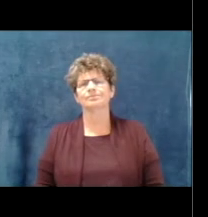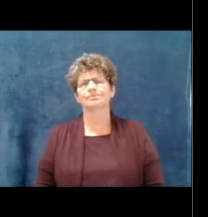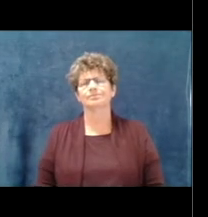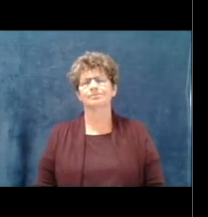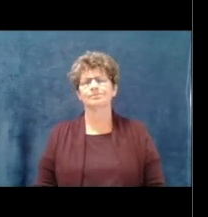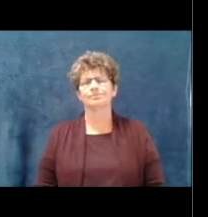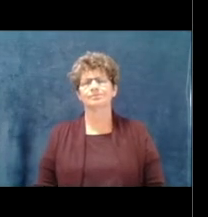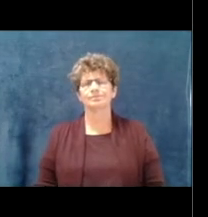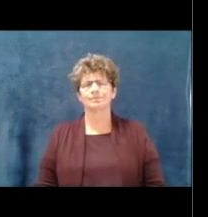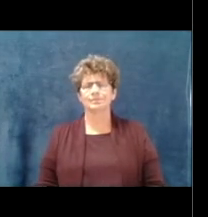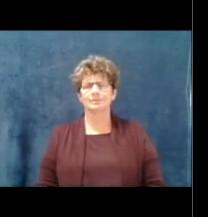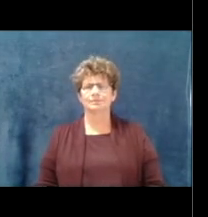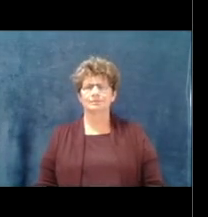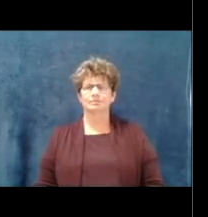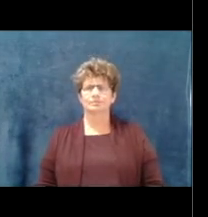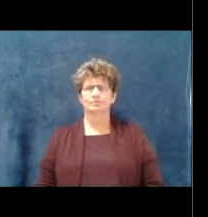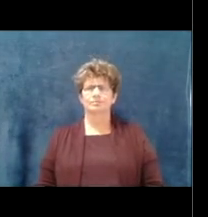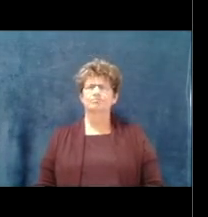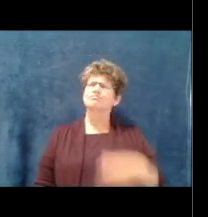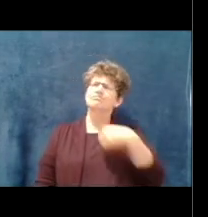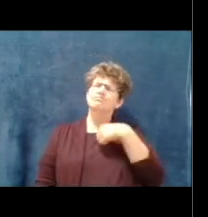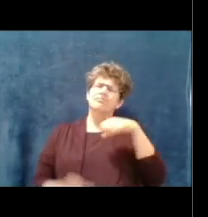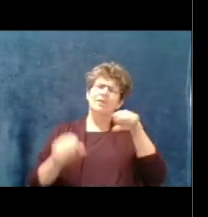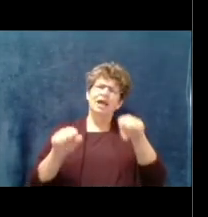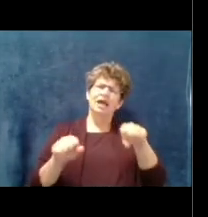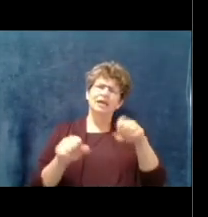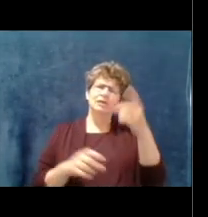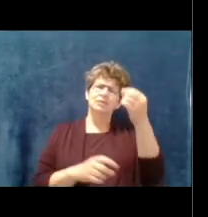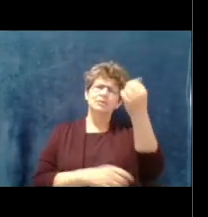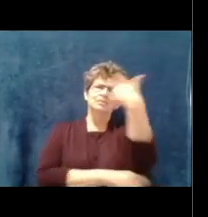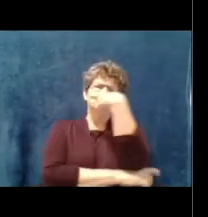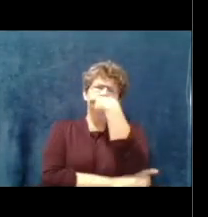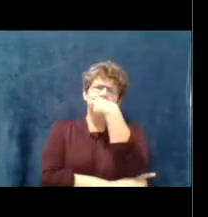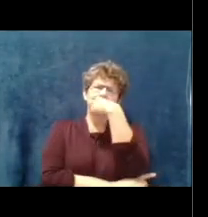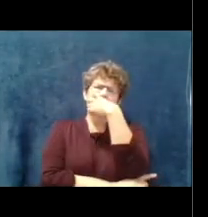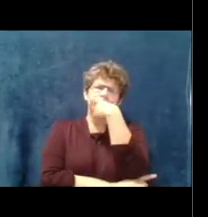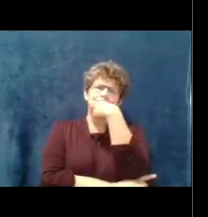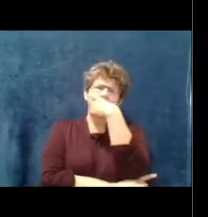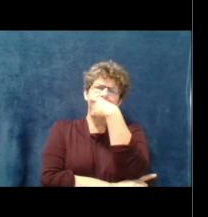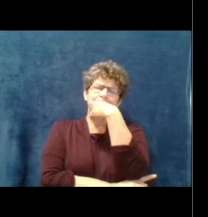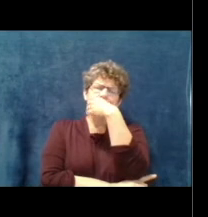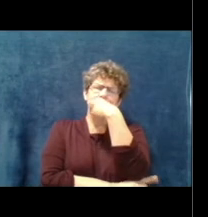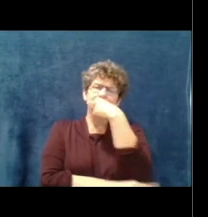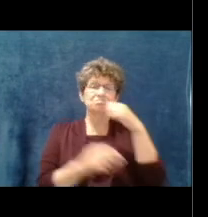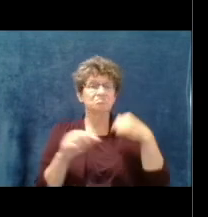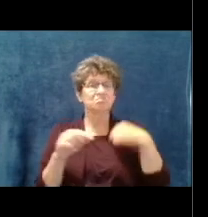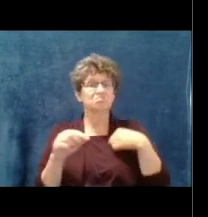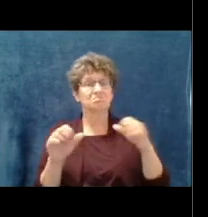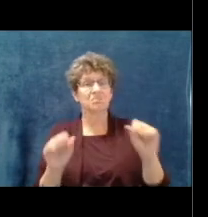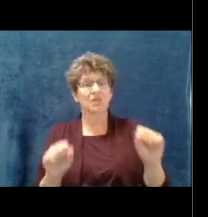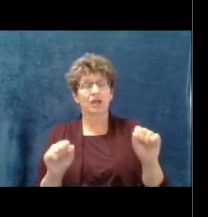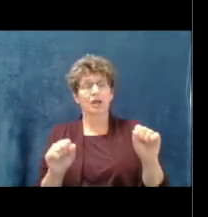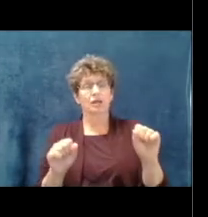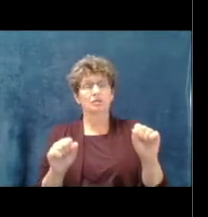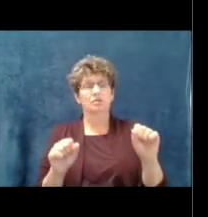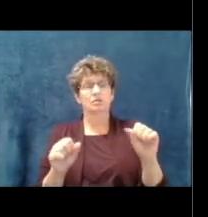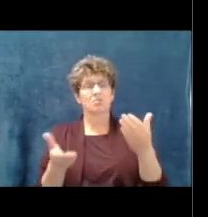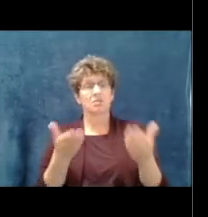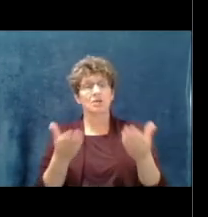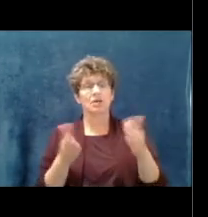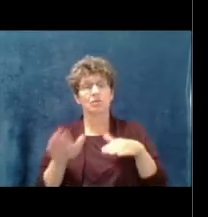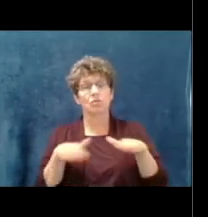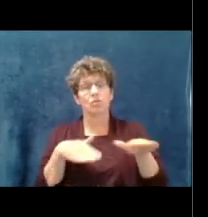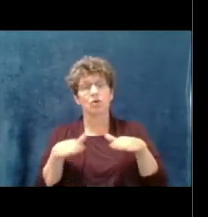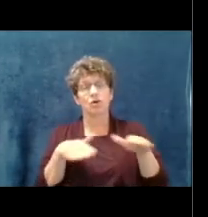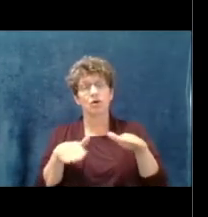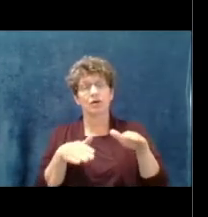Consider a bit, what can I do? Could I maybe go for a 10-minute walk a day? Could